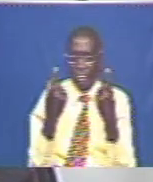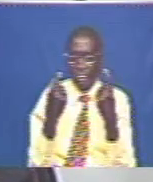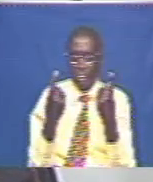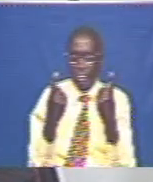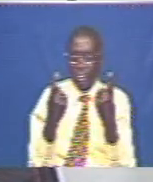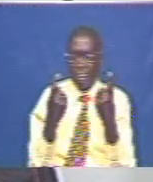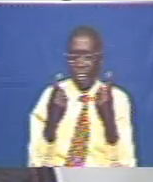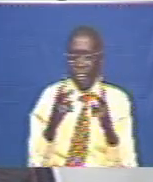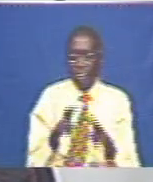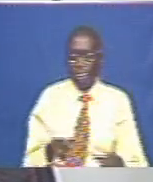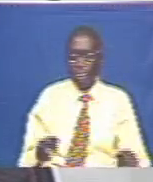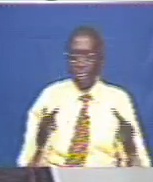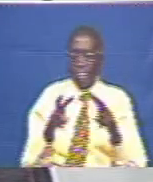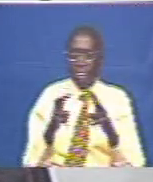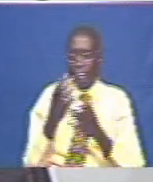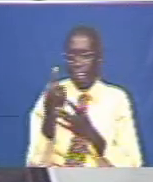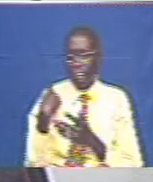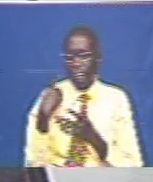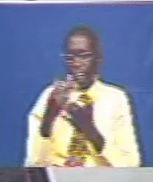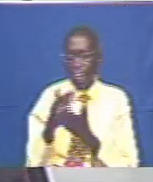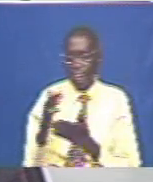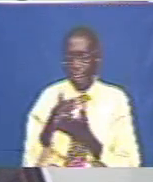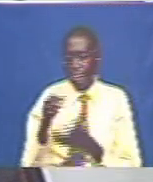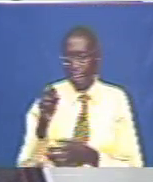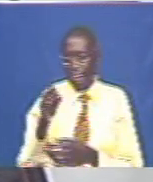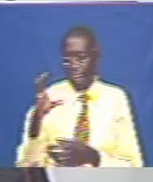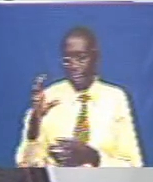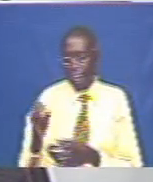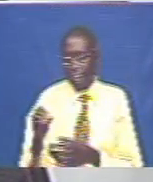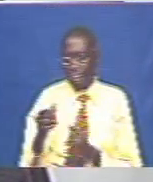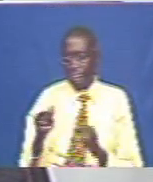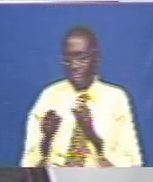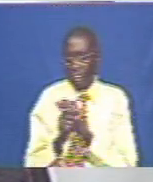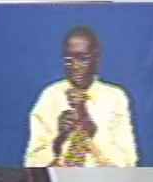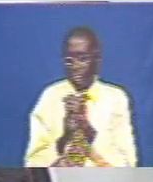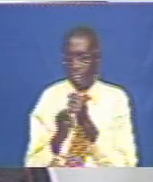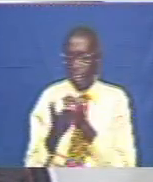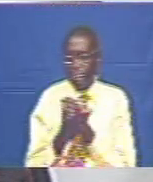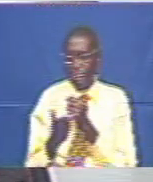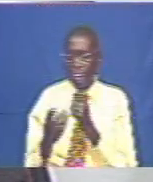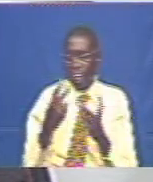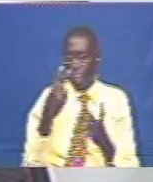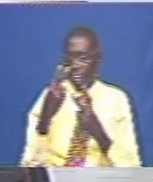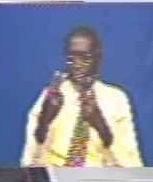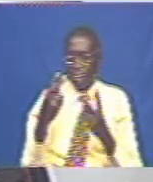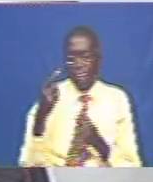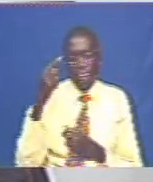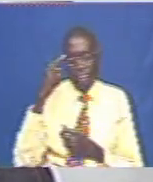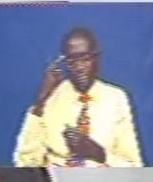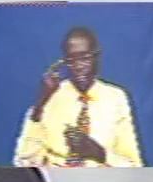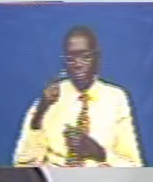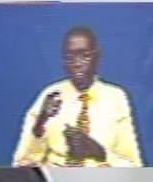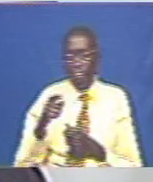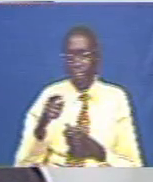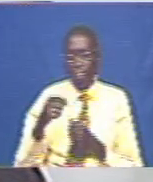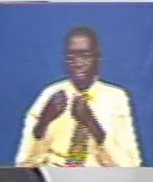chain, because there are a number of cooperatives and even SACCOs, they are trying to do something, but I think we still have a gap in terms of